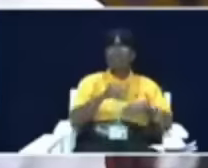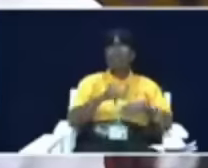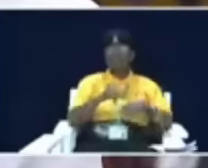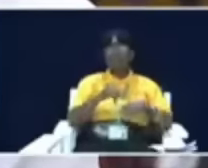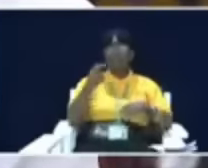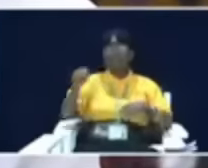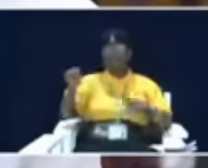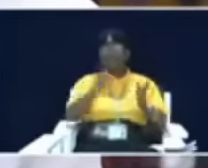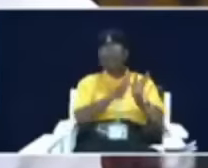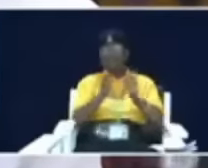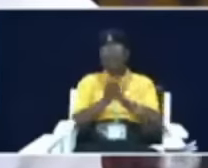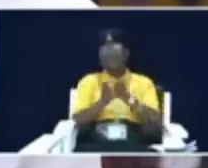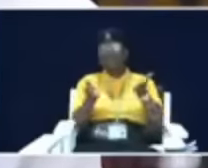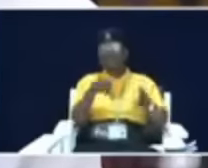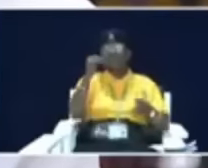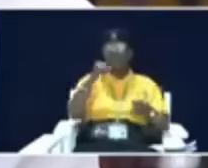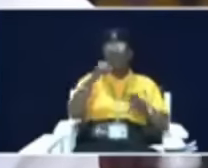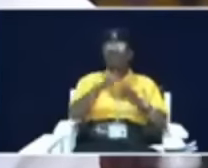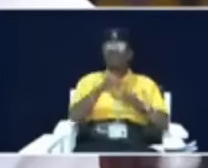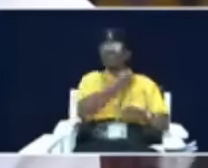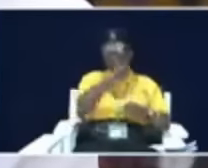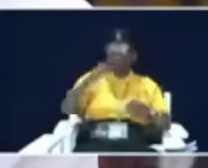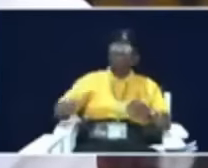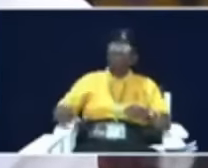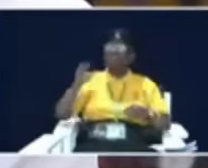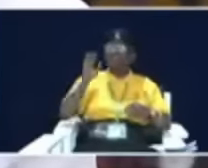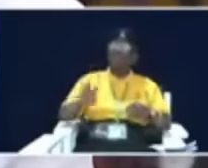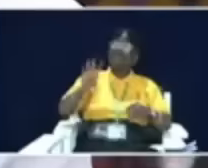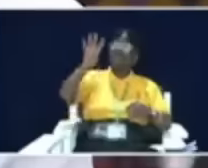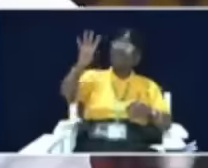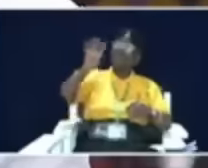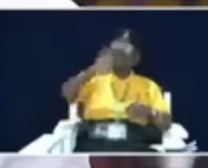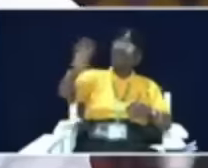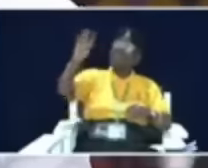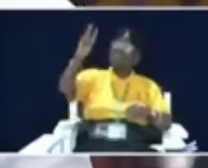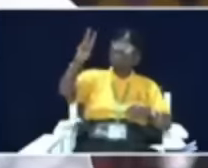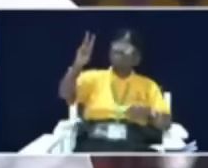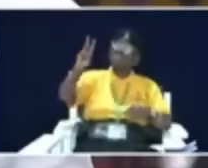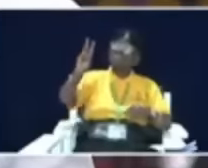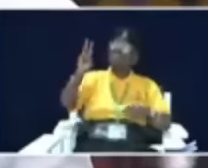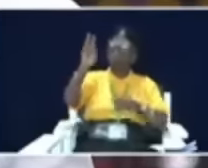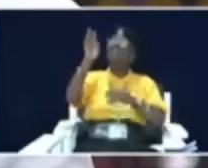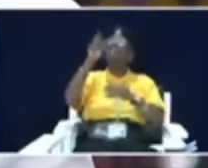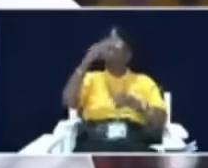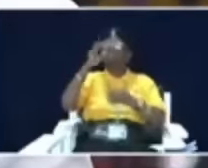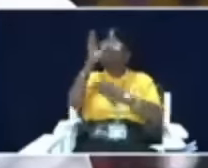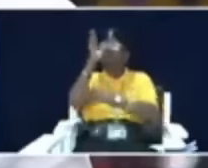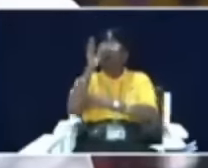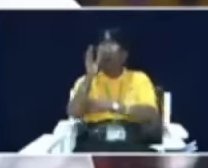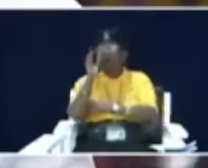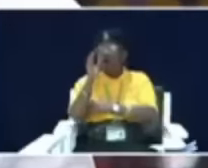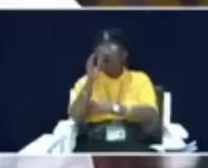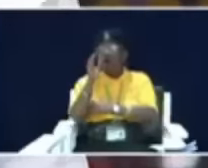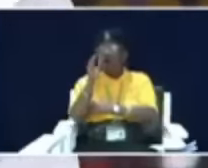The Bible says in James chapter 4 verse 6, James chapter 4 verse 6, it says God resists